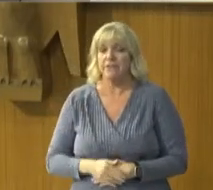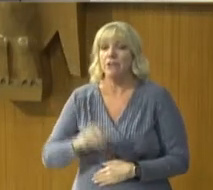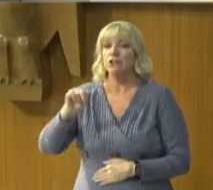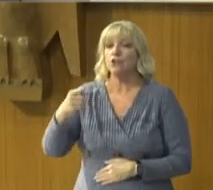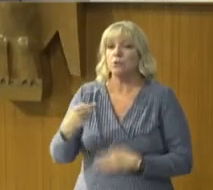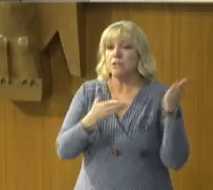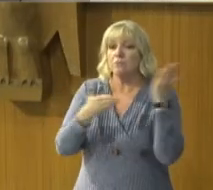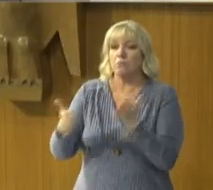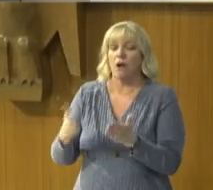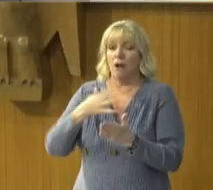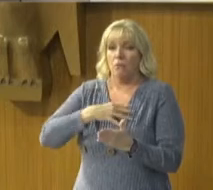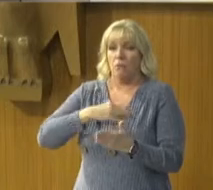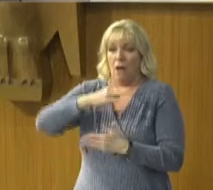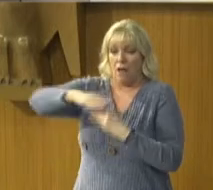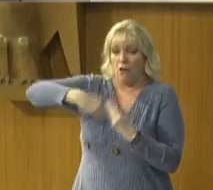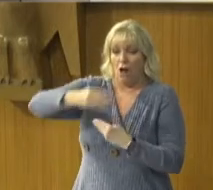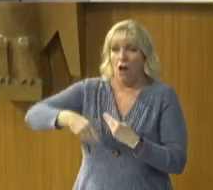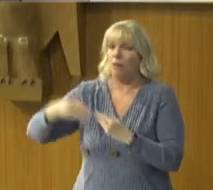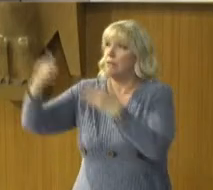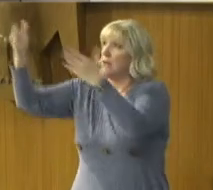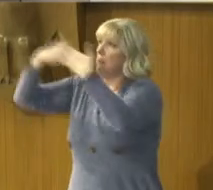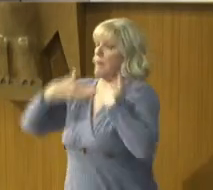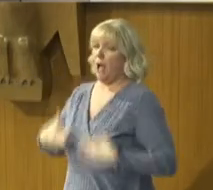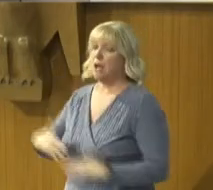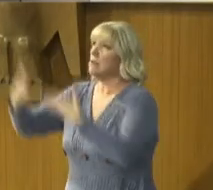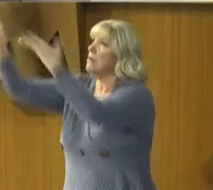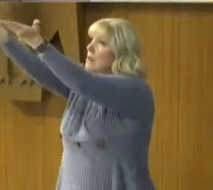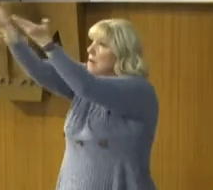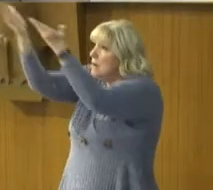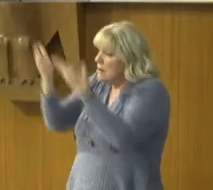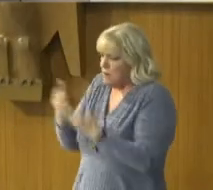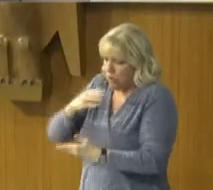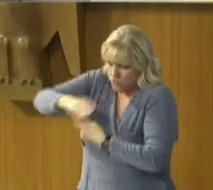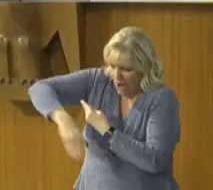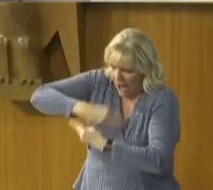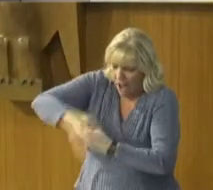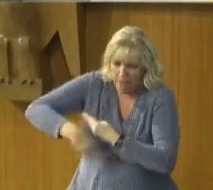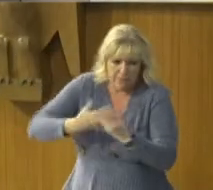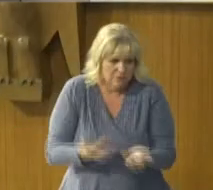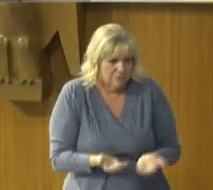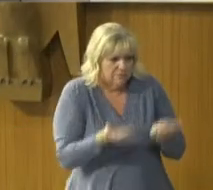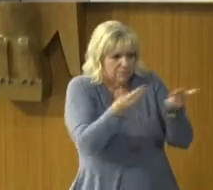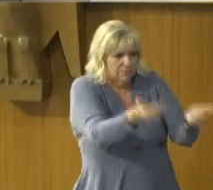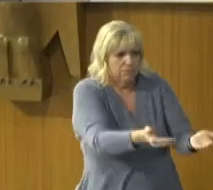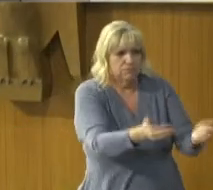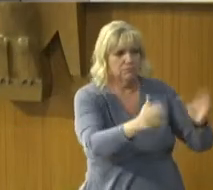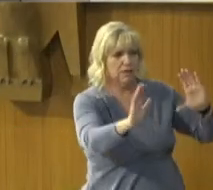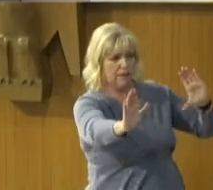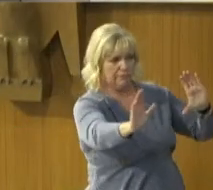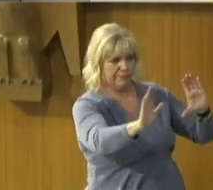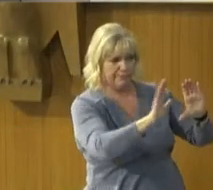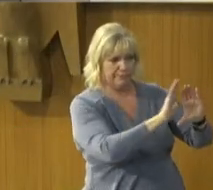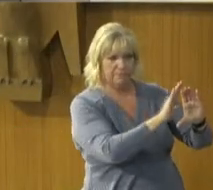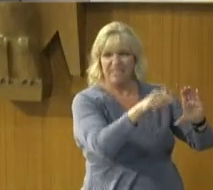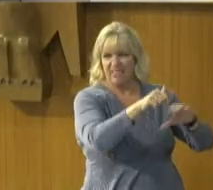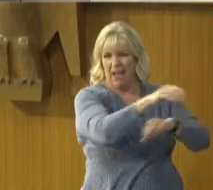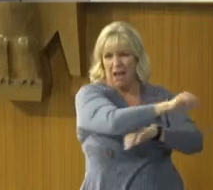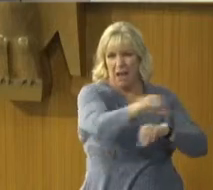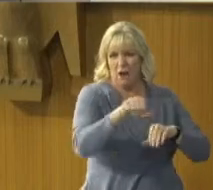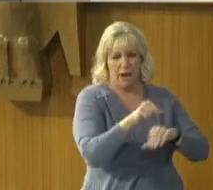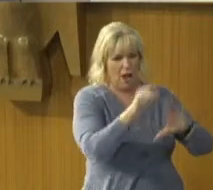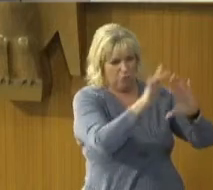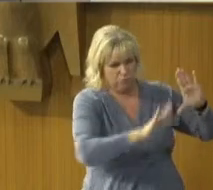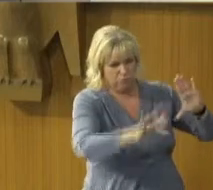cloth, and taking down the body, wrapped it in the linen cloth, and laid it in a tomb that had been hewn out of rock. He